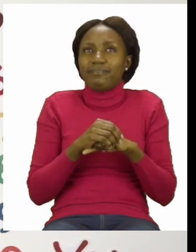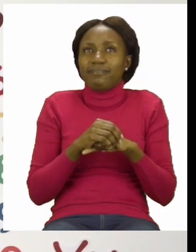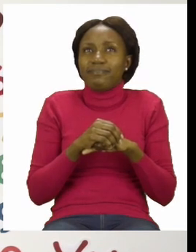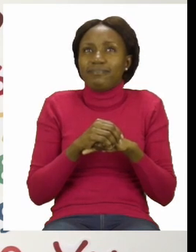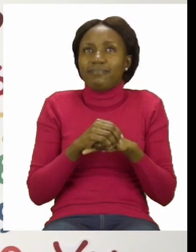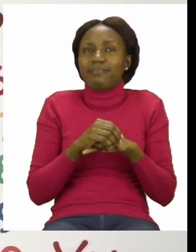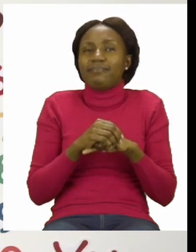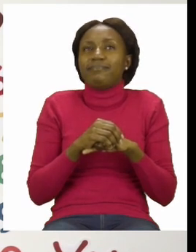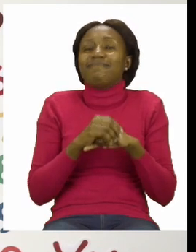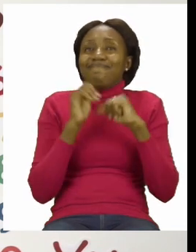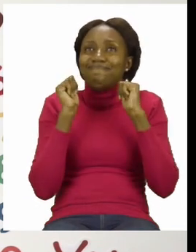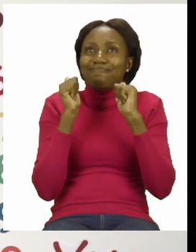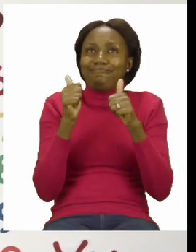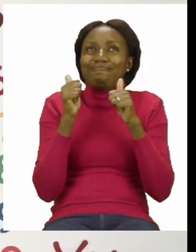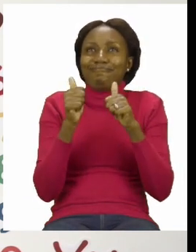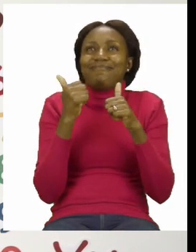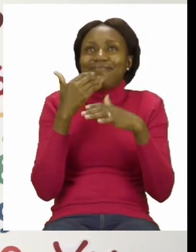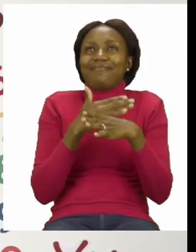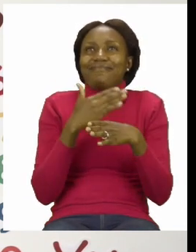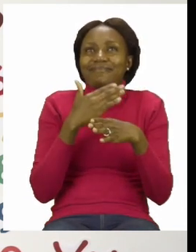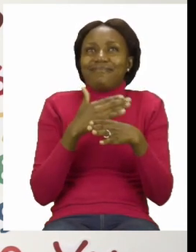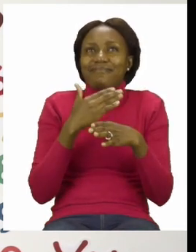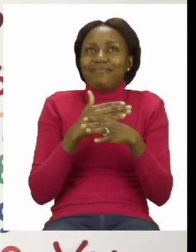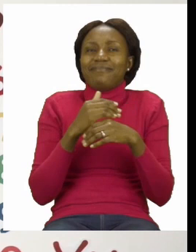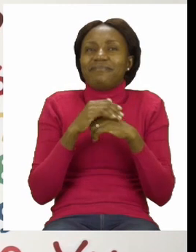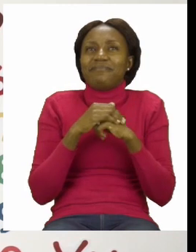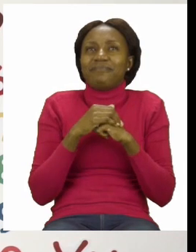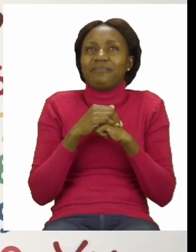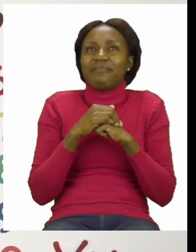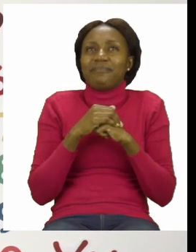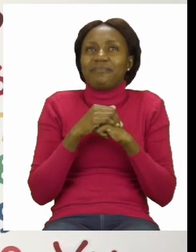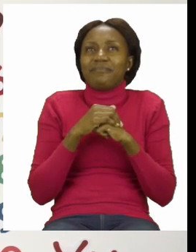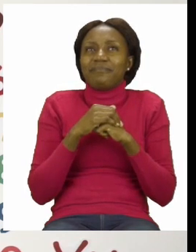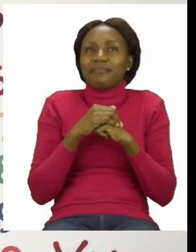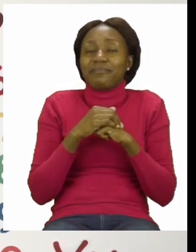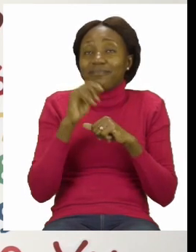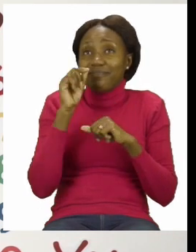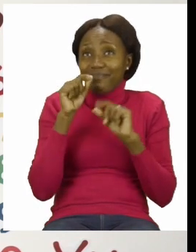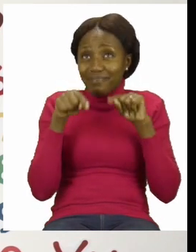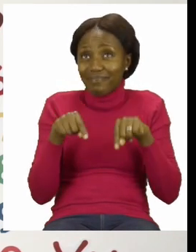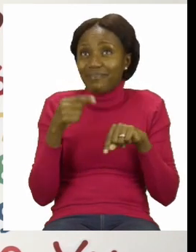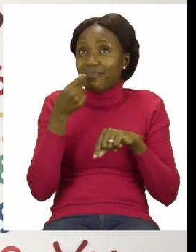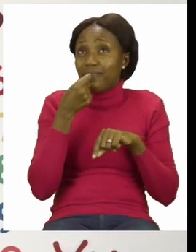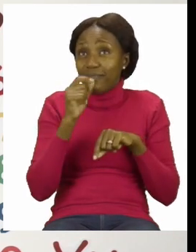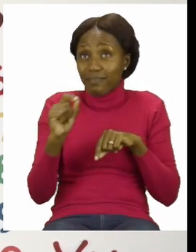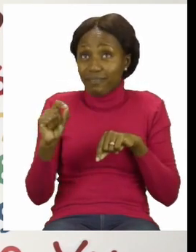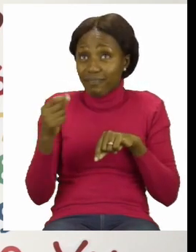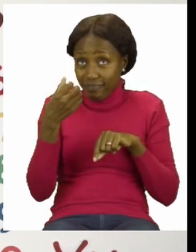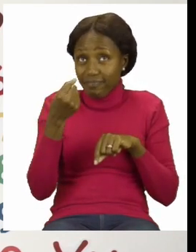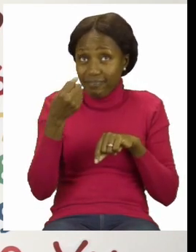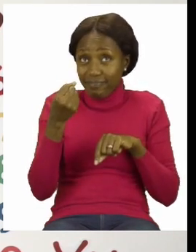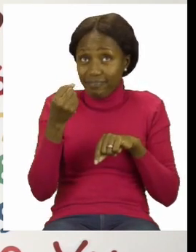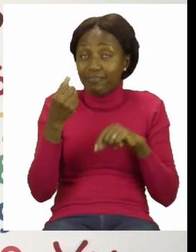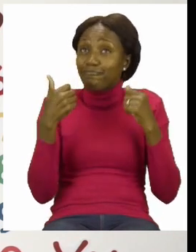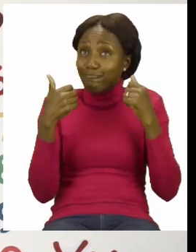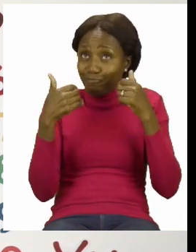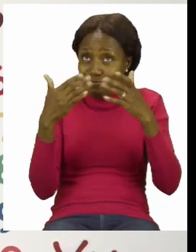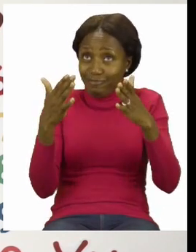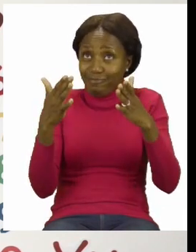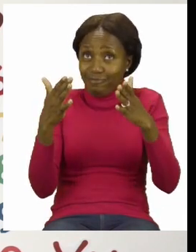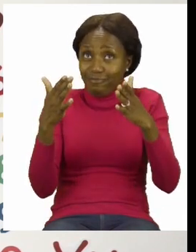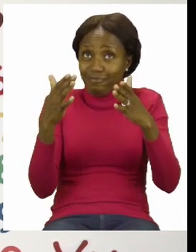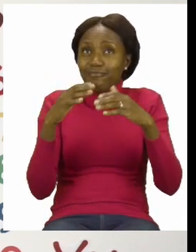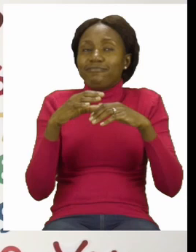round. Good job, everyone. Now let's try it with our pencil. Remember, we start in between the dotted